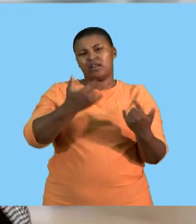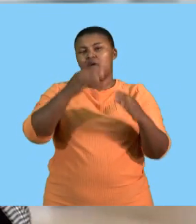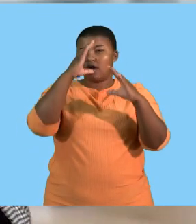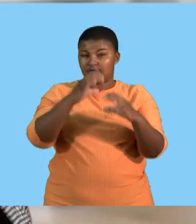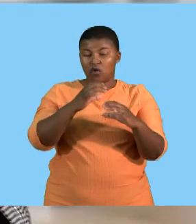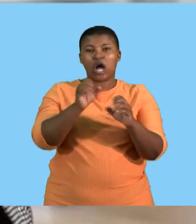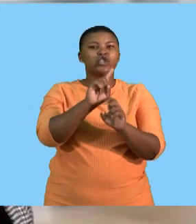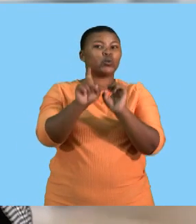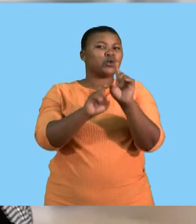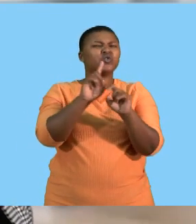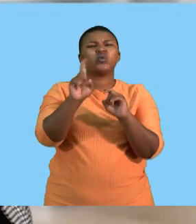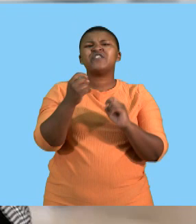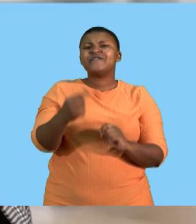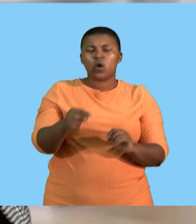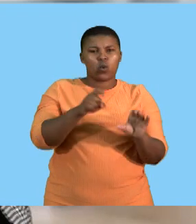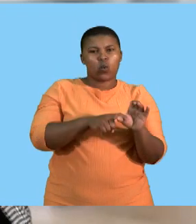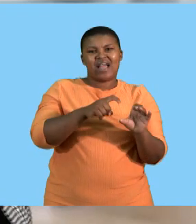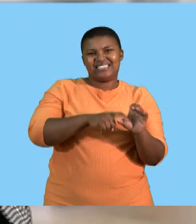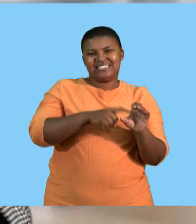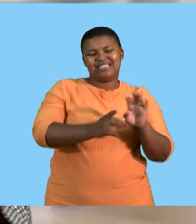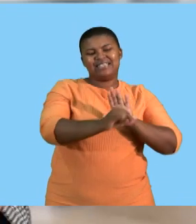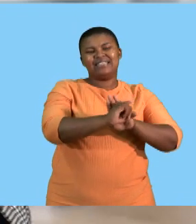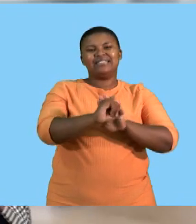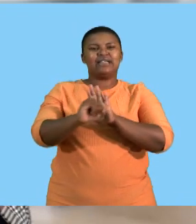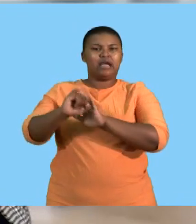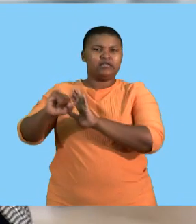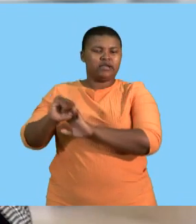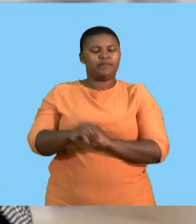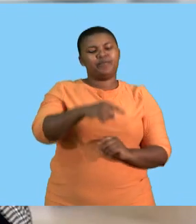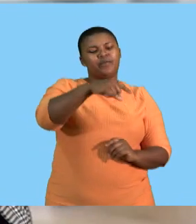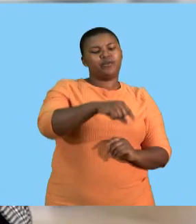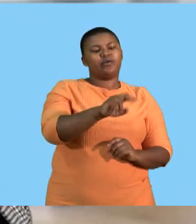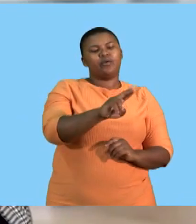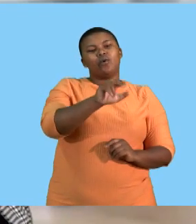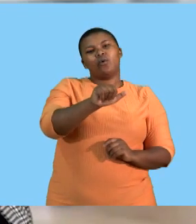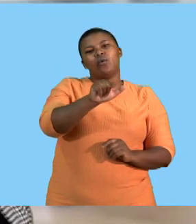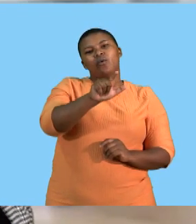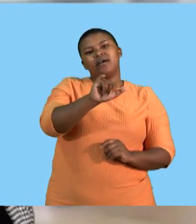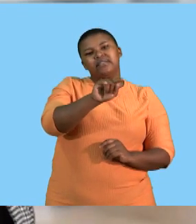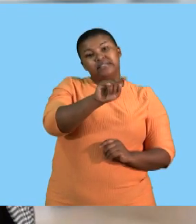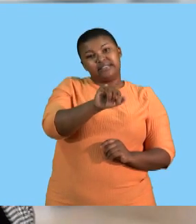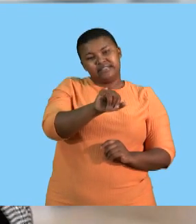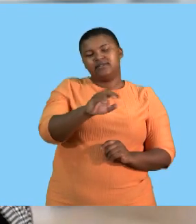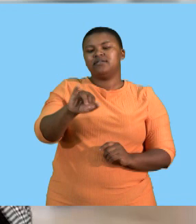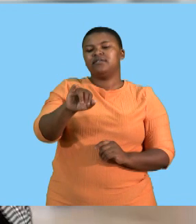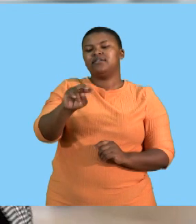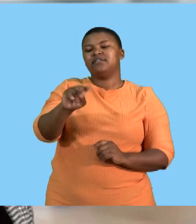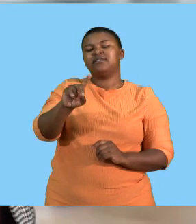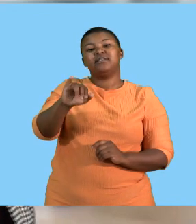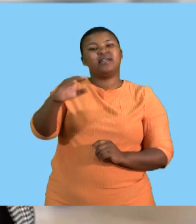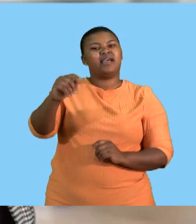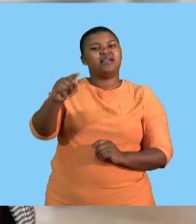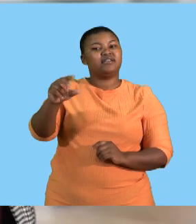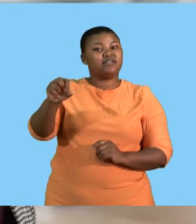look at questions about quality indicators and specifically quality indicators of our